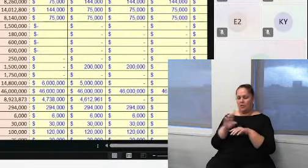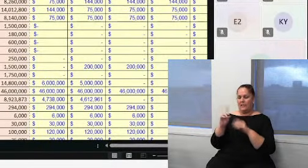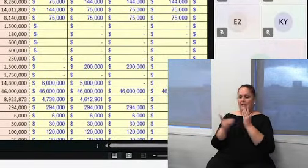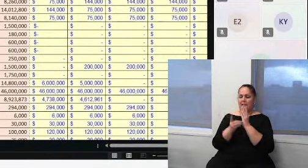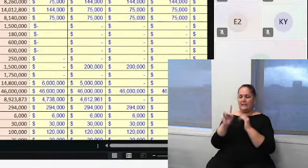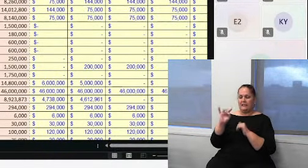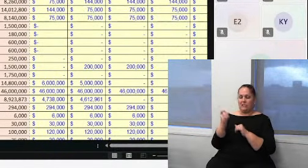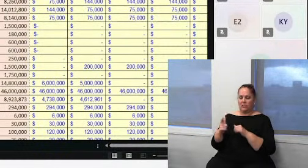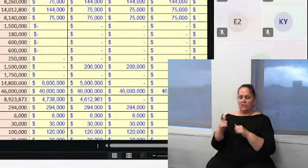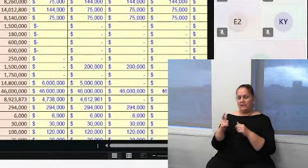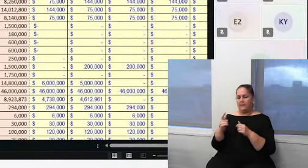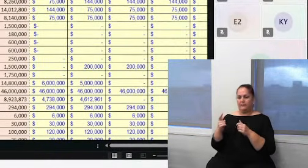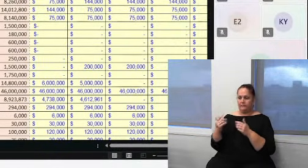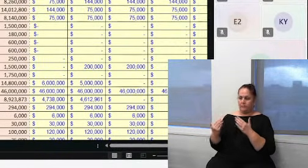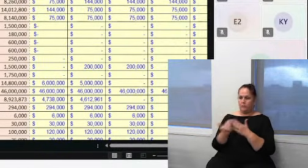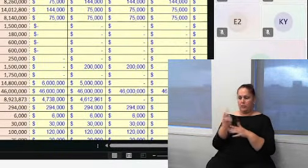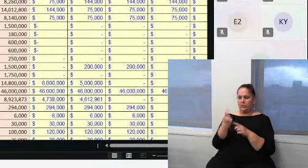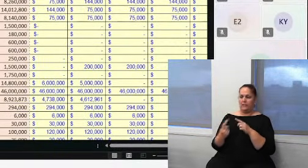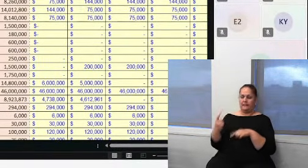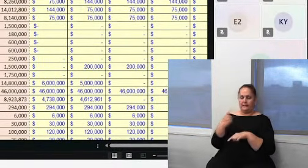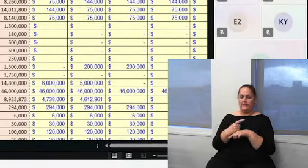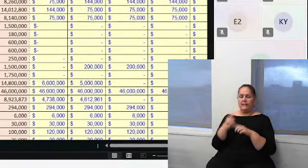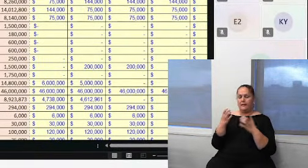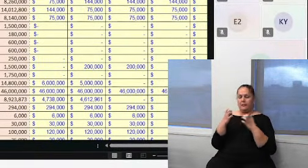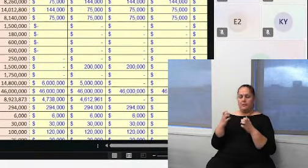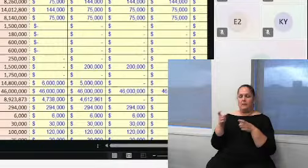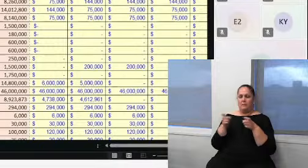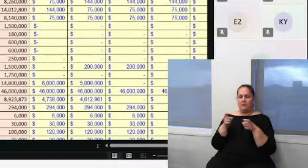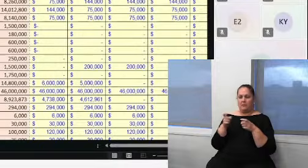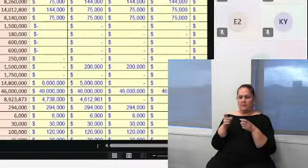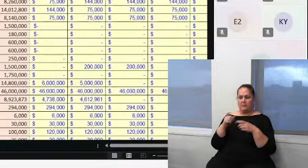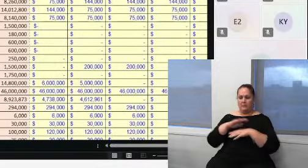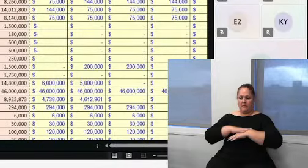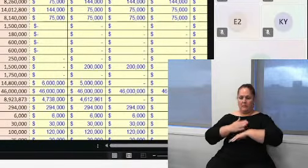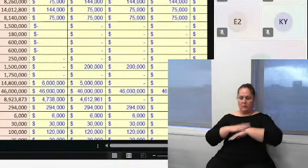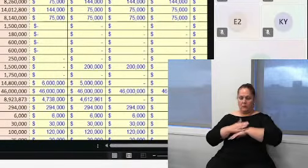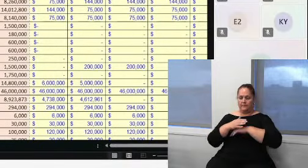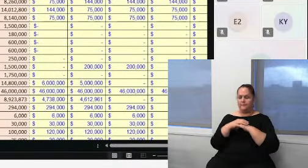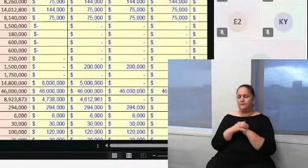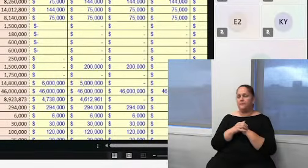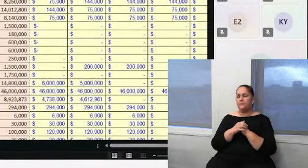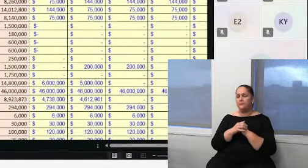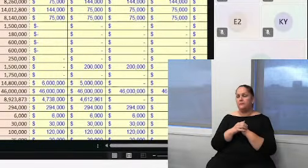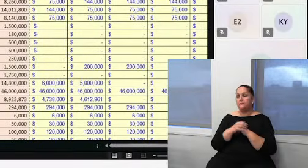functional digital modern-day 21st century energy management platform.